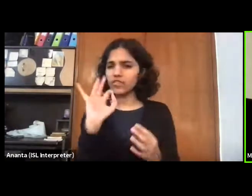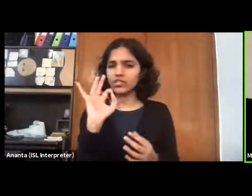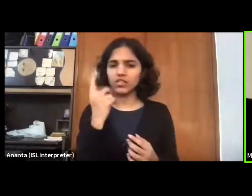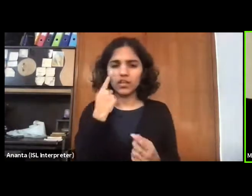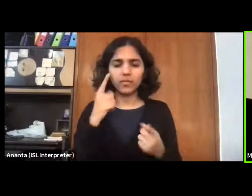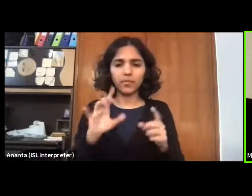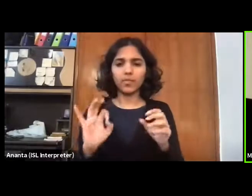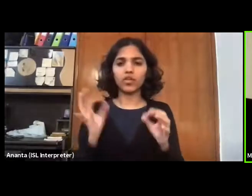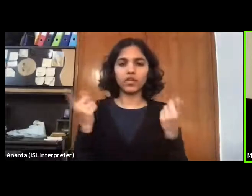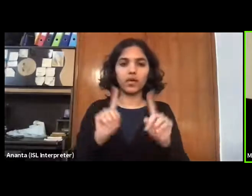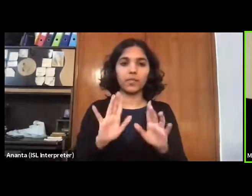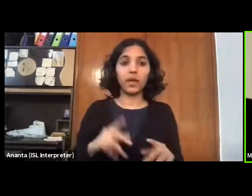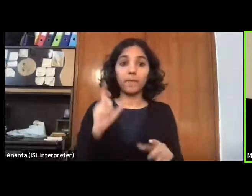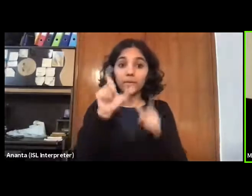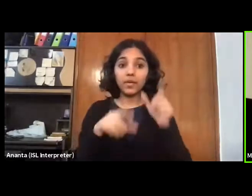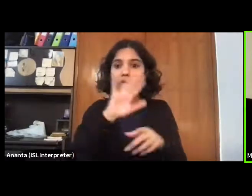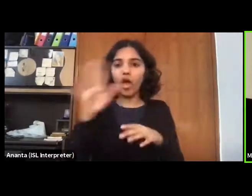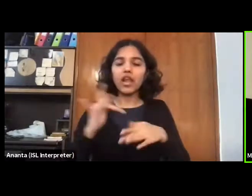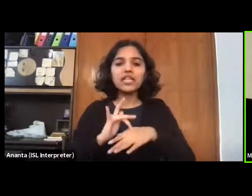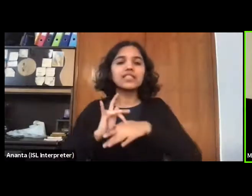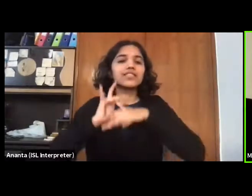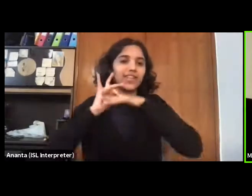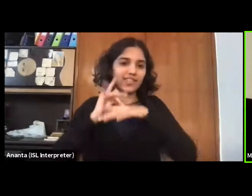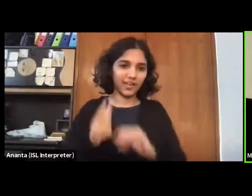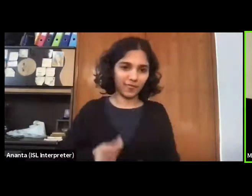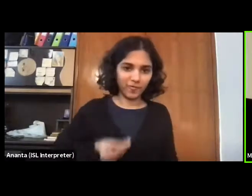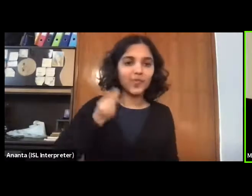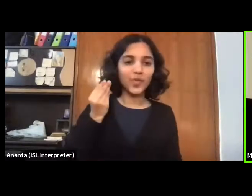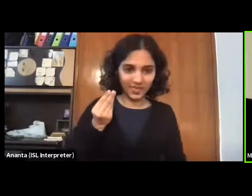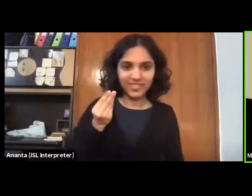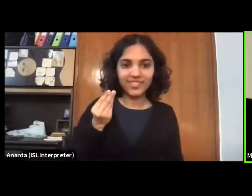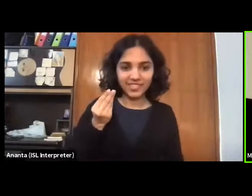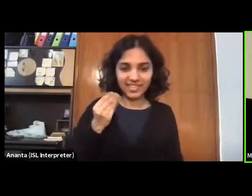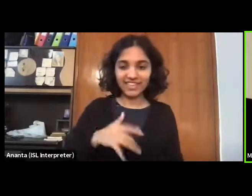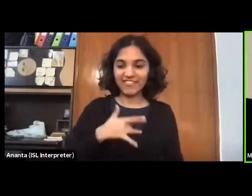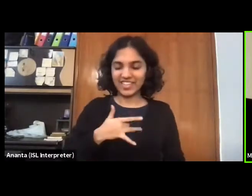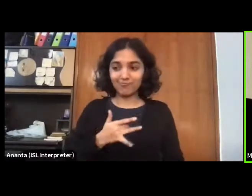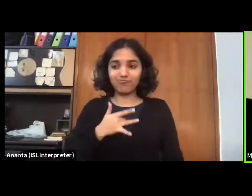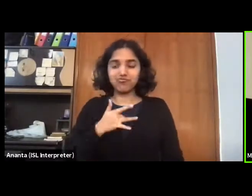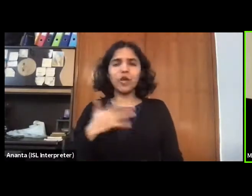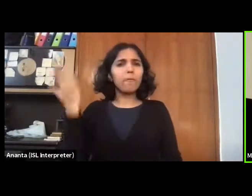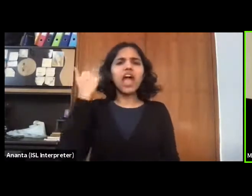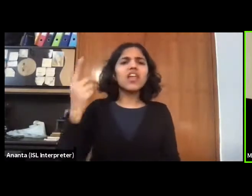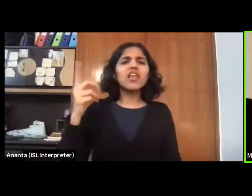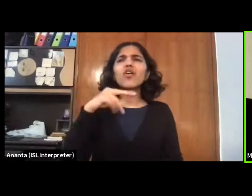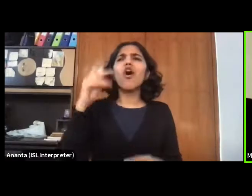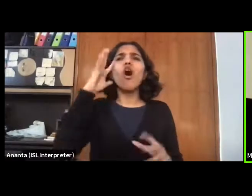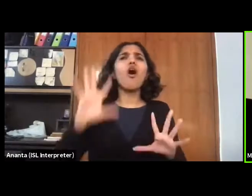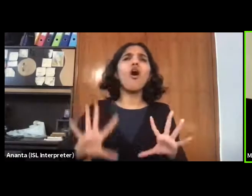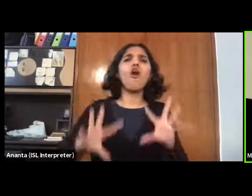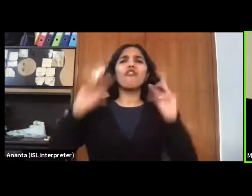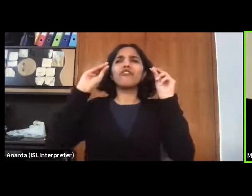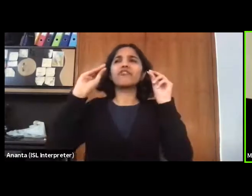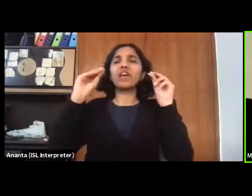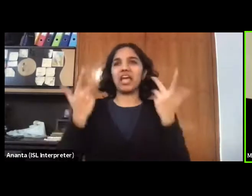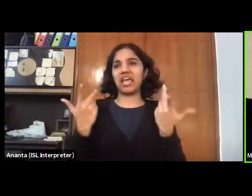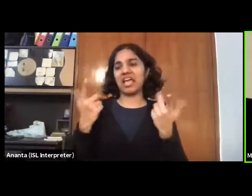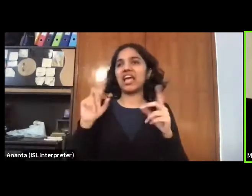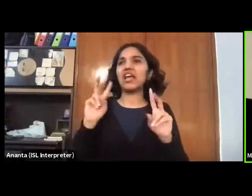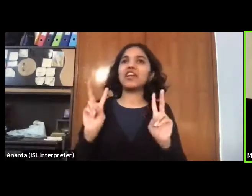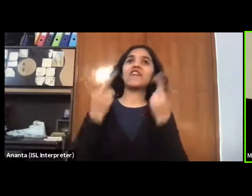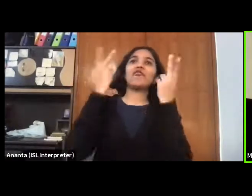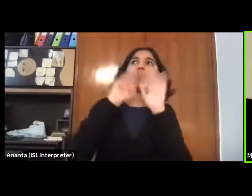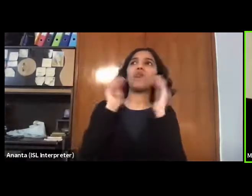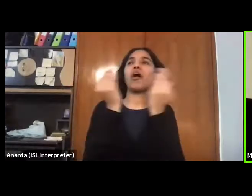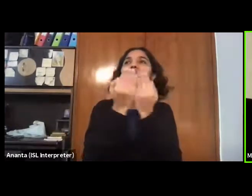It made people very sensitive, people who never bothered about what it could be to live in a different